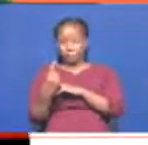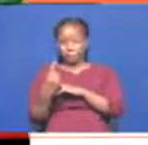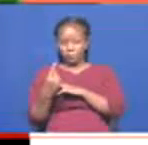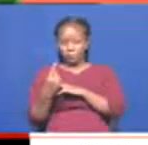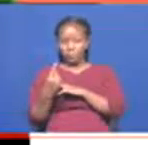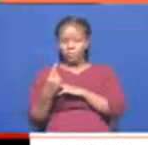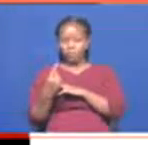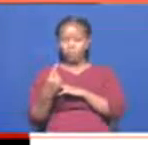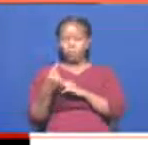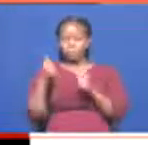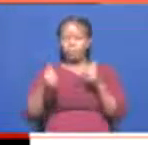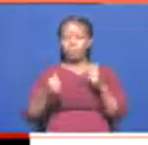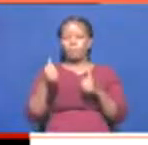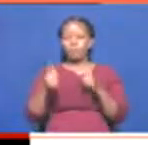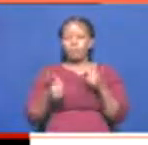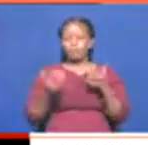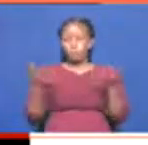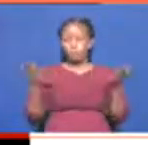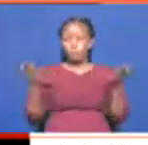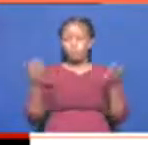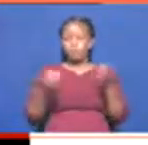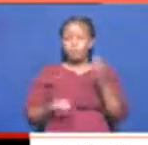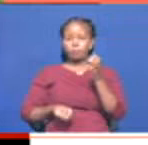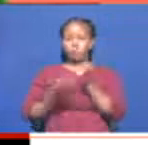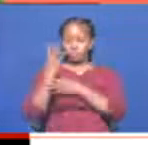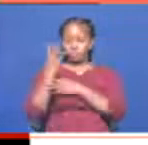was launched in